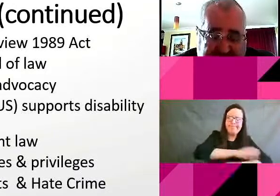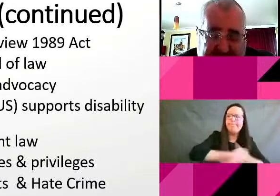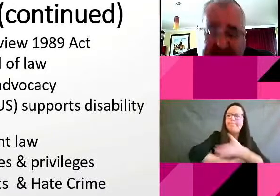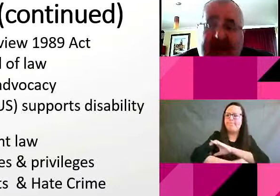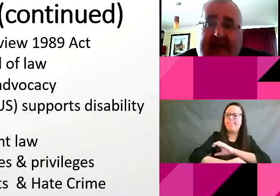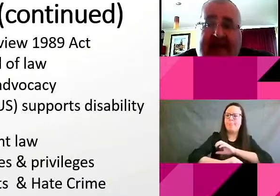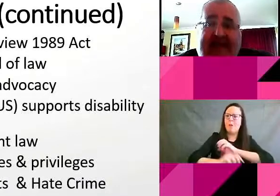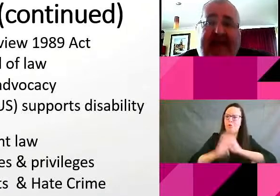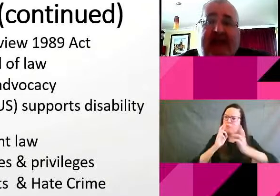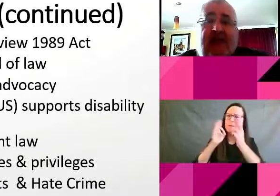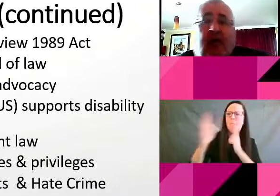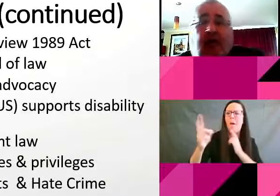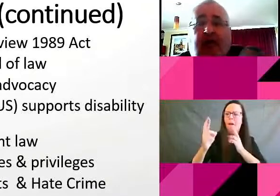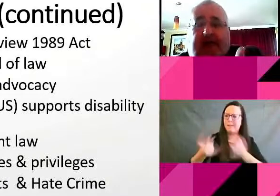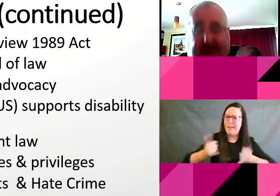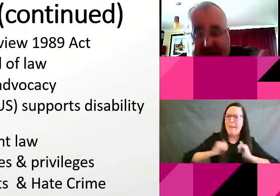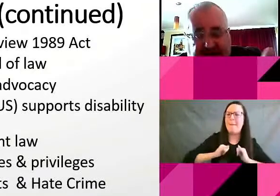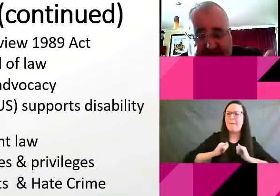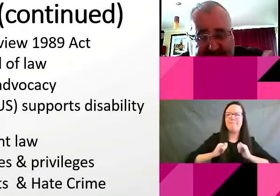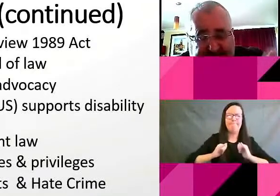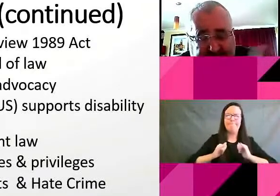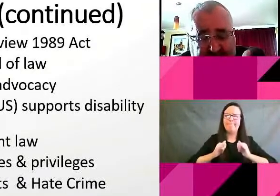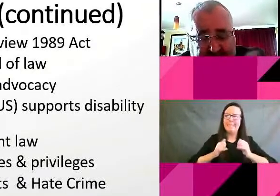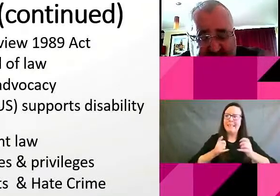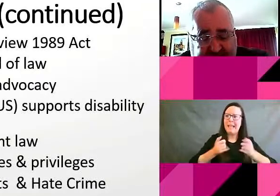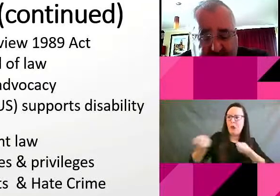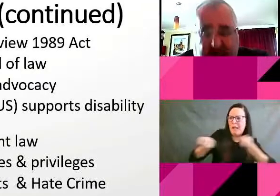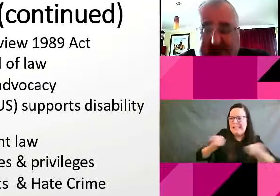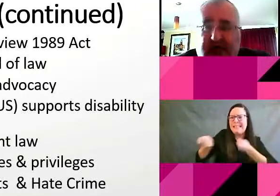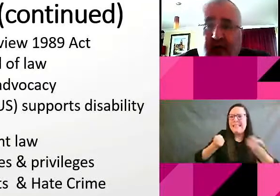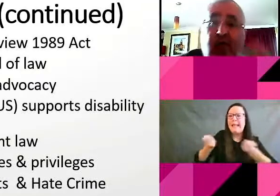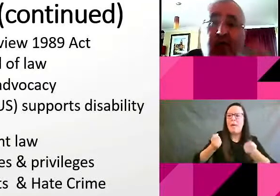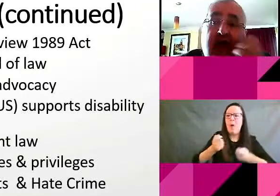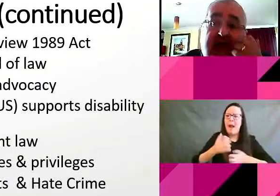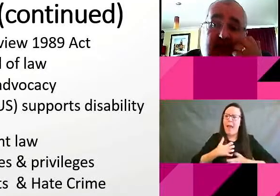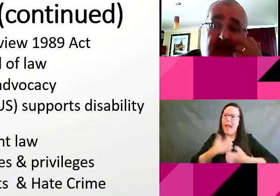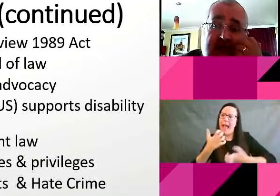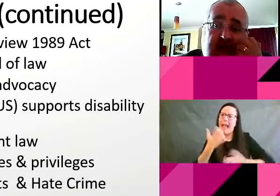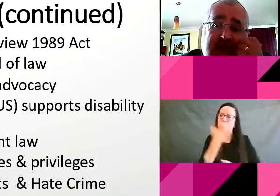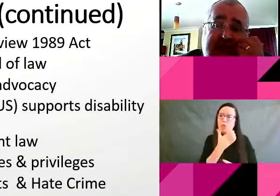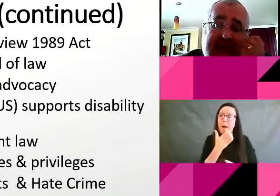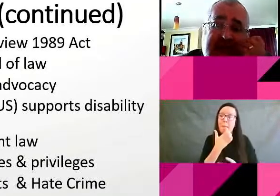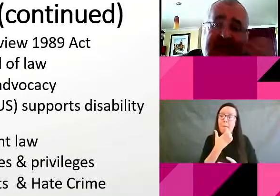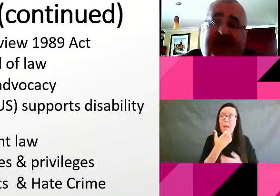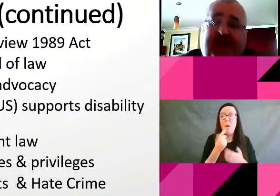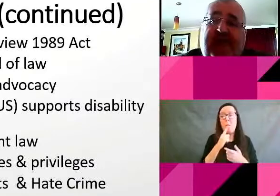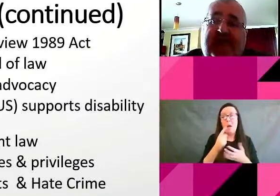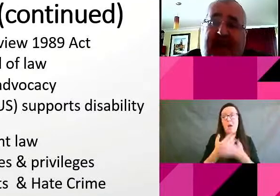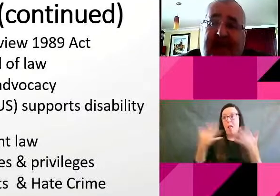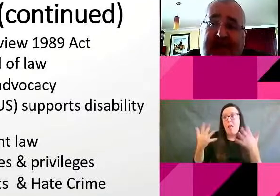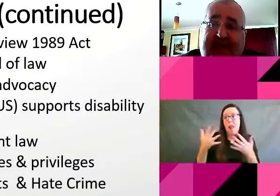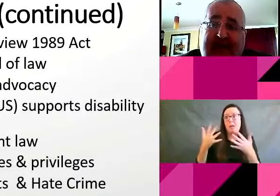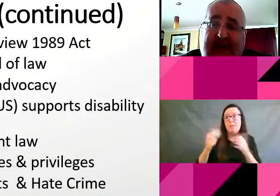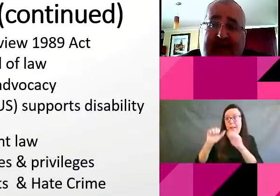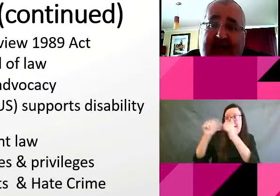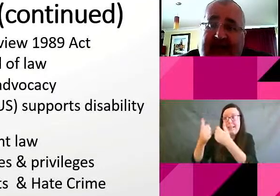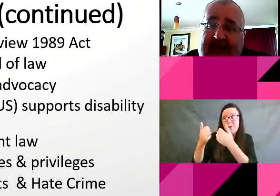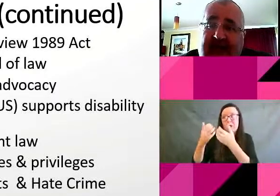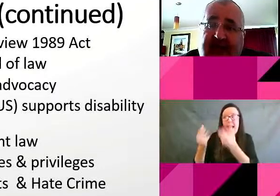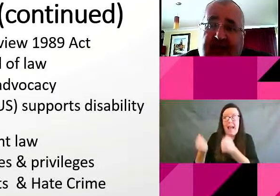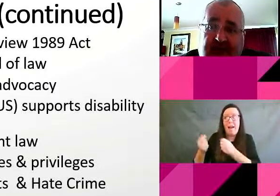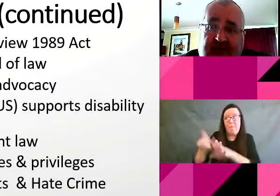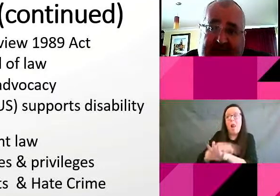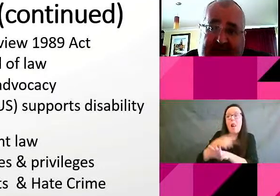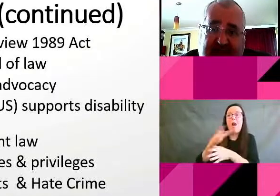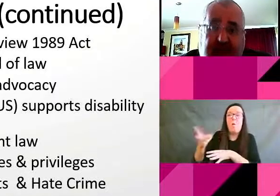crime to date. That said, all of the agencies have some way to go. There's also been significant development in